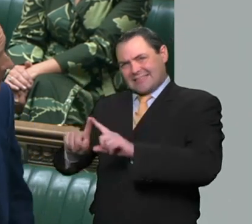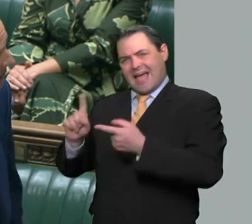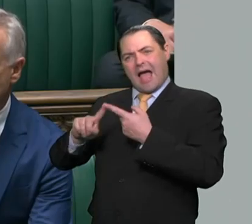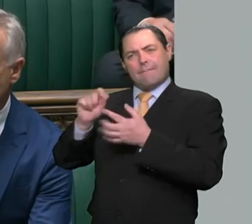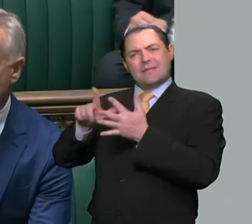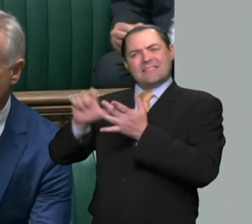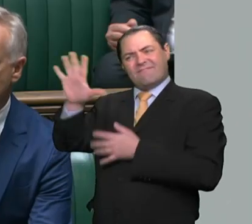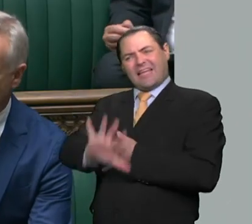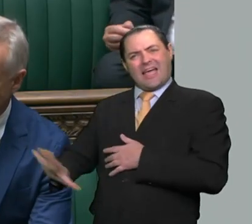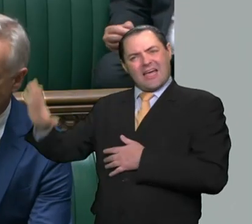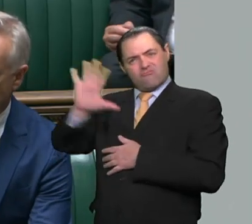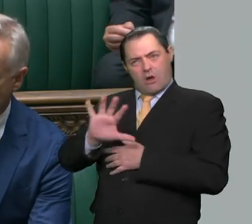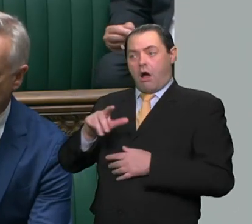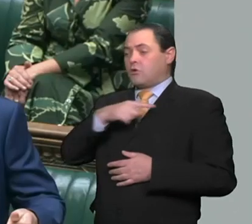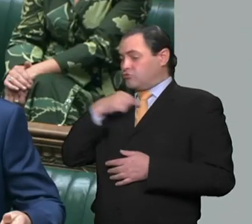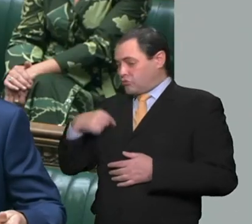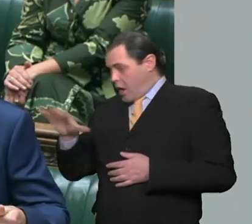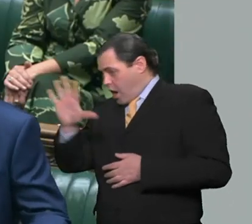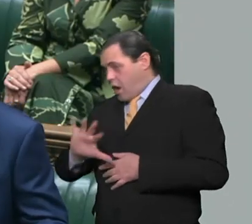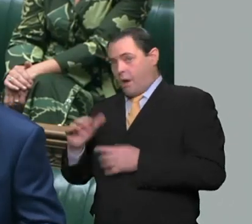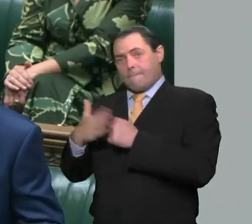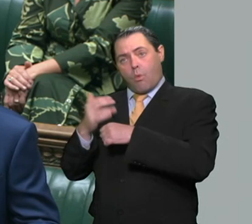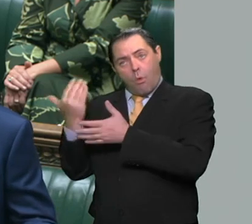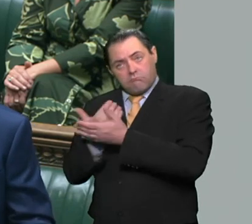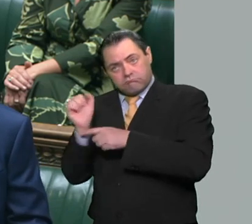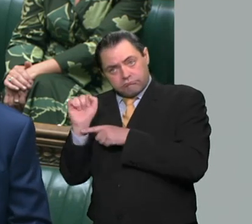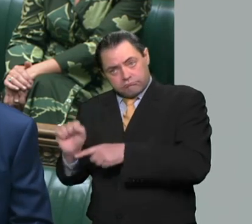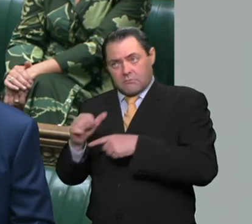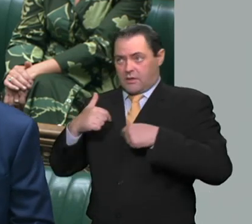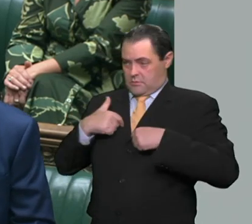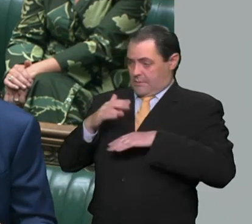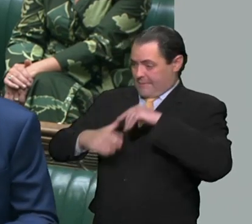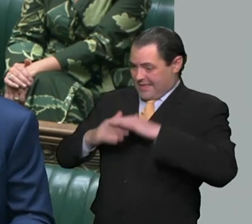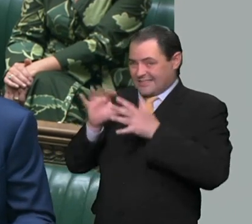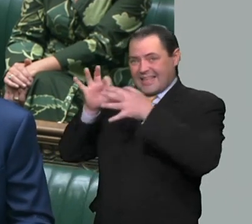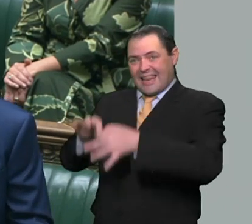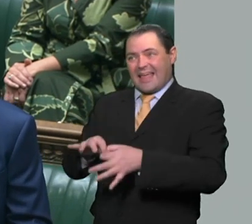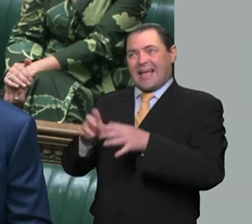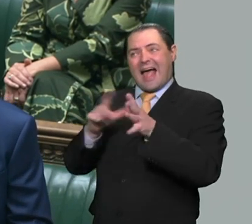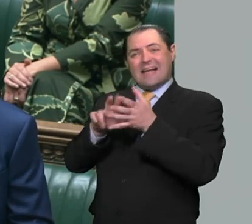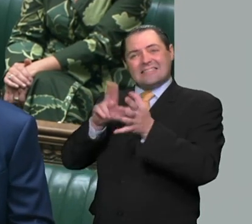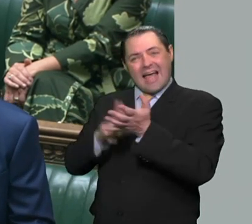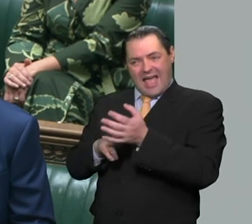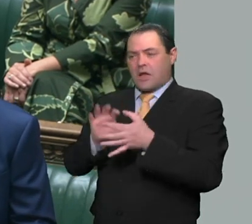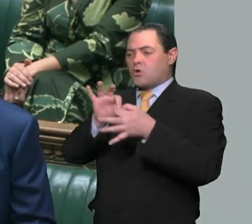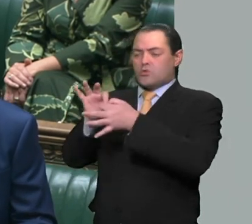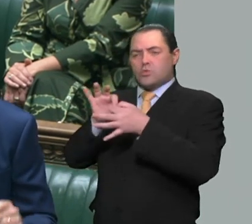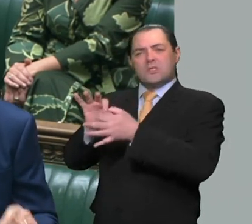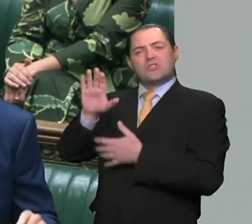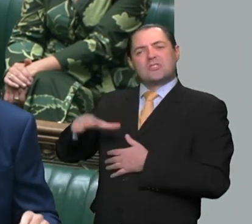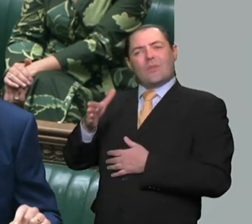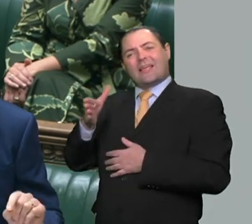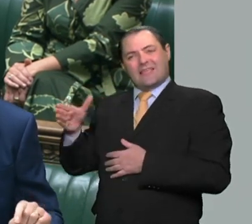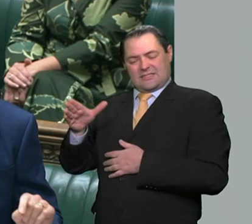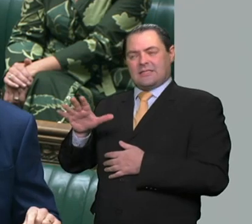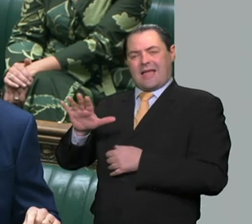including CPTPP. It builds on our membership as a dialogue partner of ASEAN, the Association of Southeast Asian Nations, the